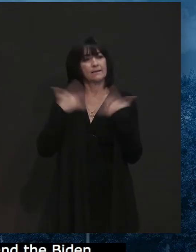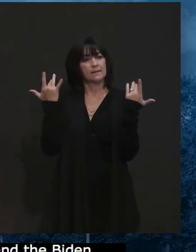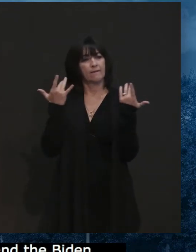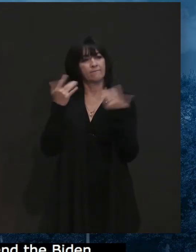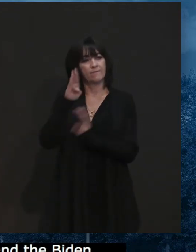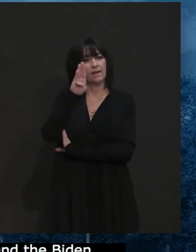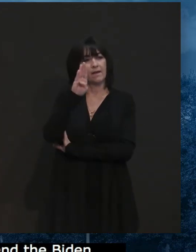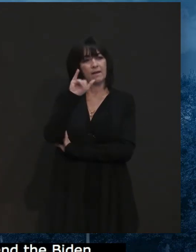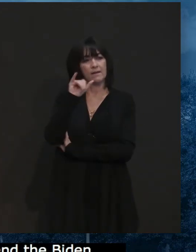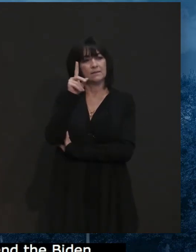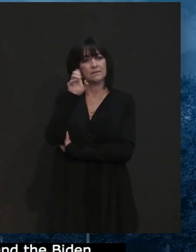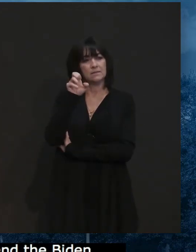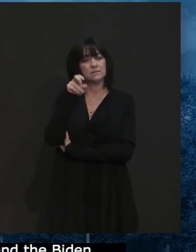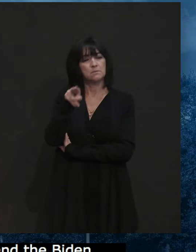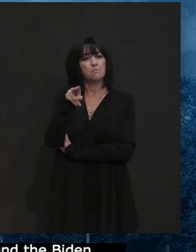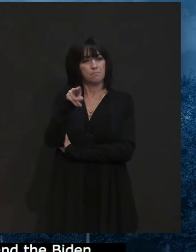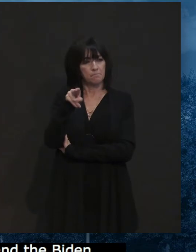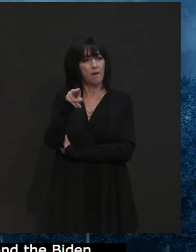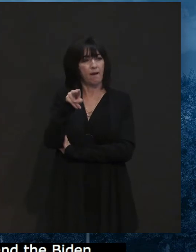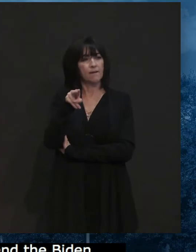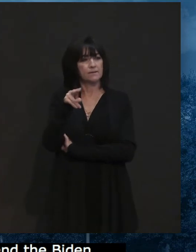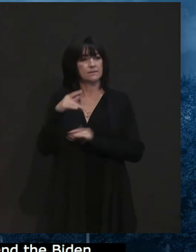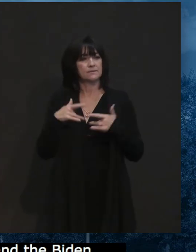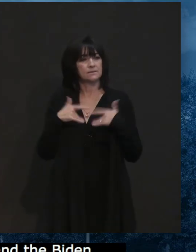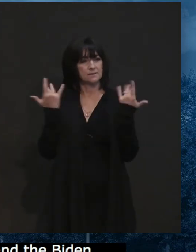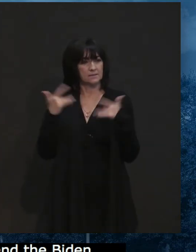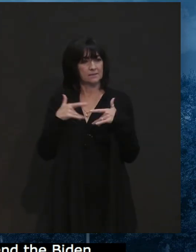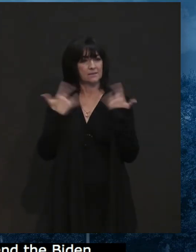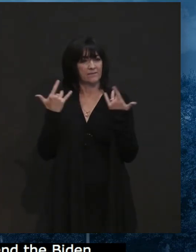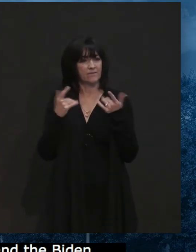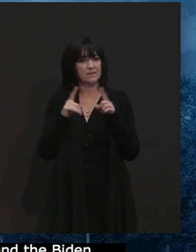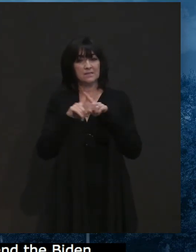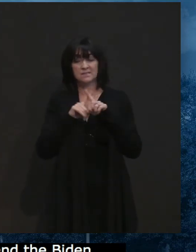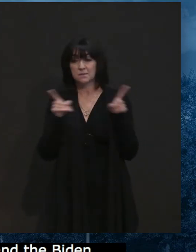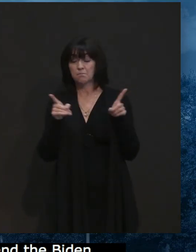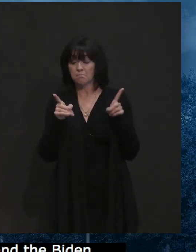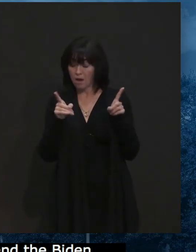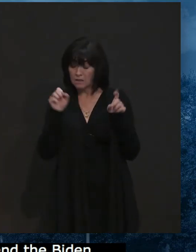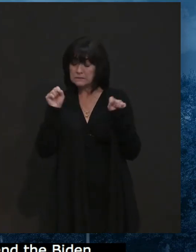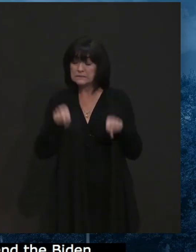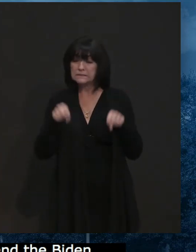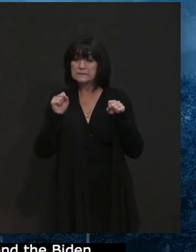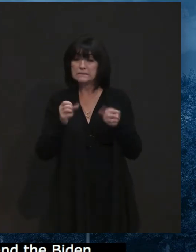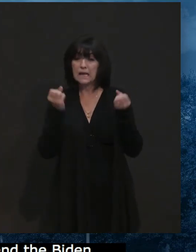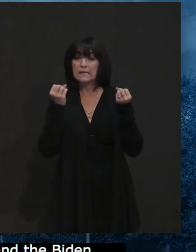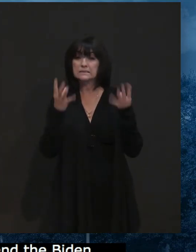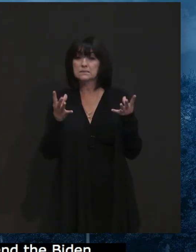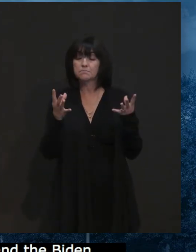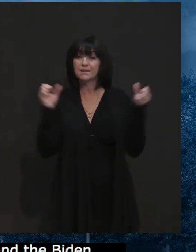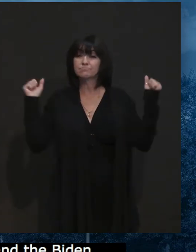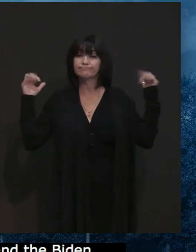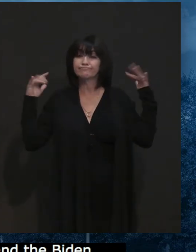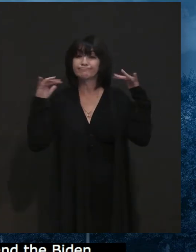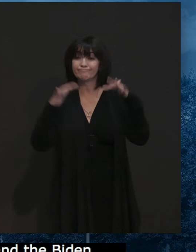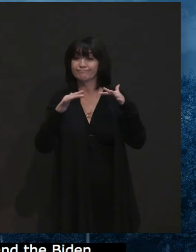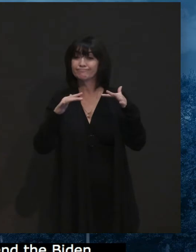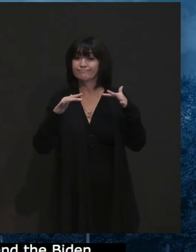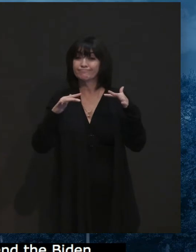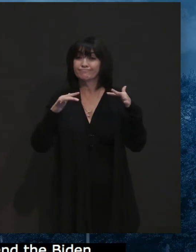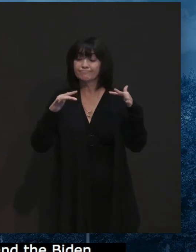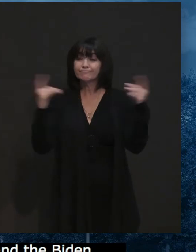perimeter, mostly masked, but not really all that socially distant. And in a lot of cases, people who were